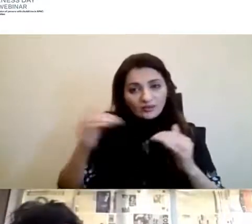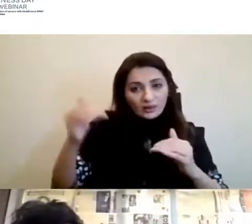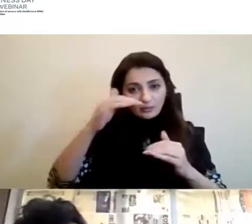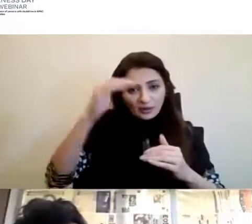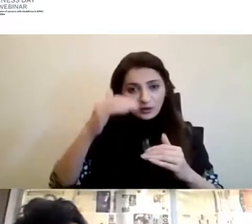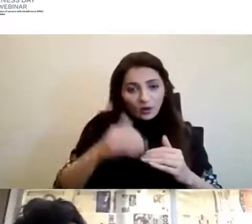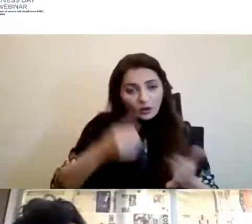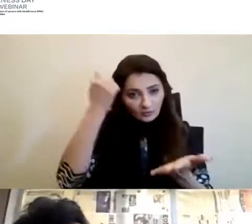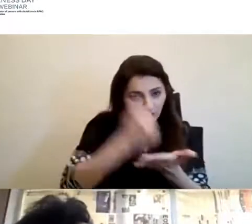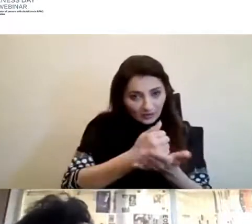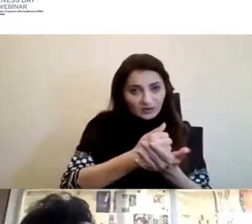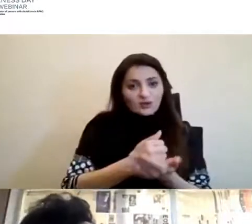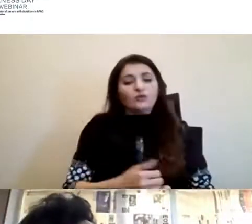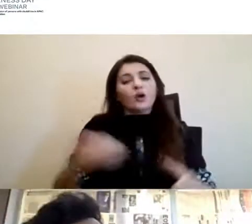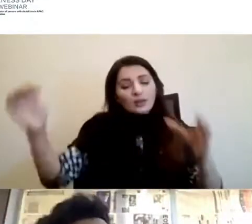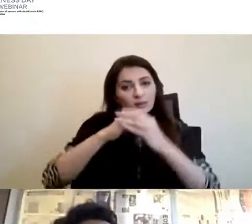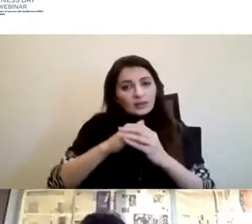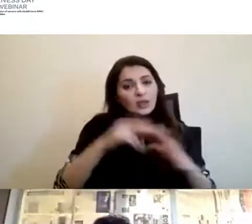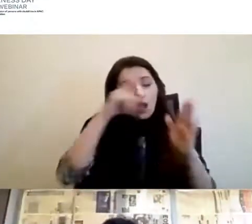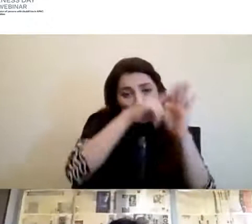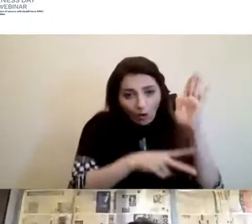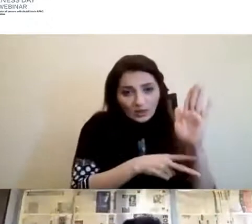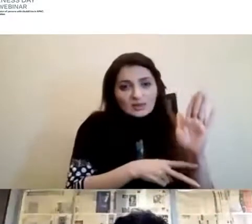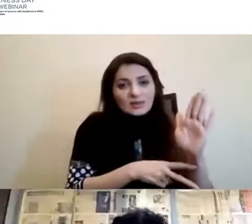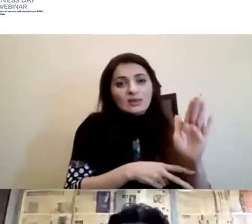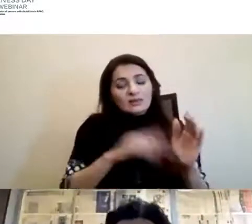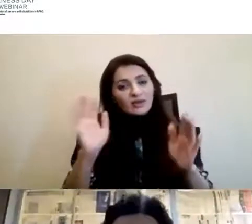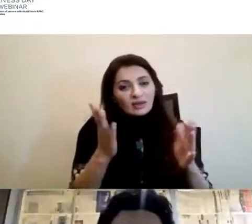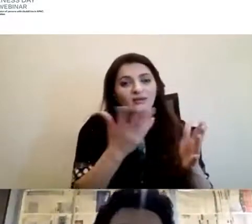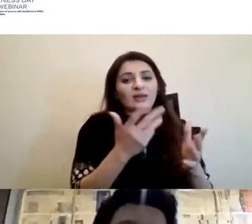accessibility policies and rules. And through that, I had the